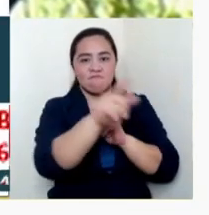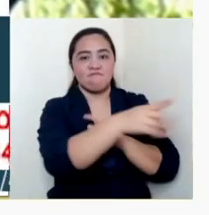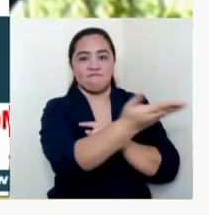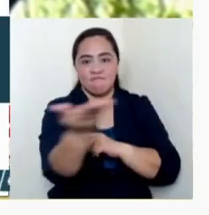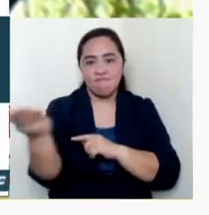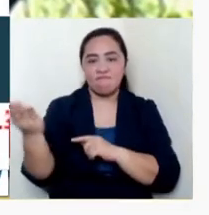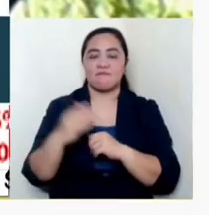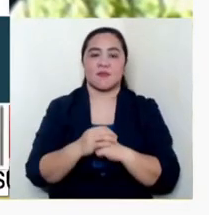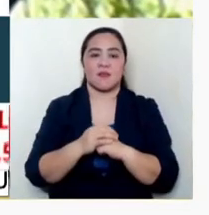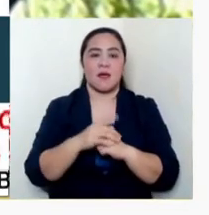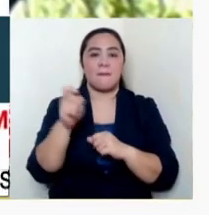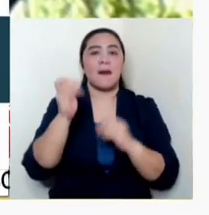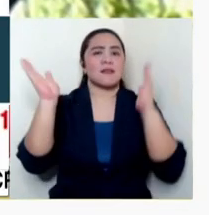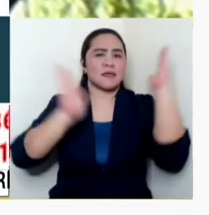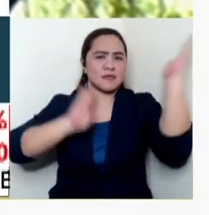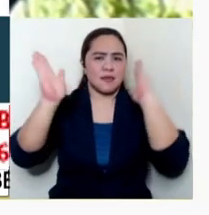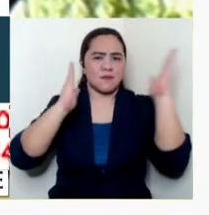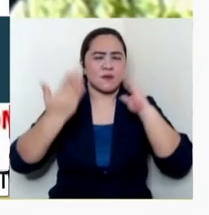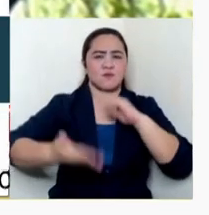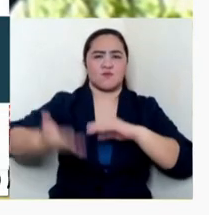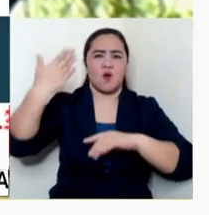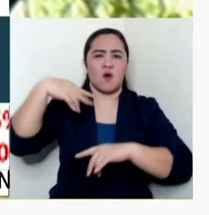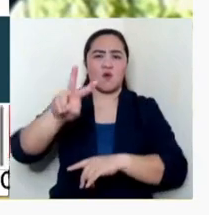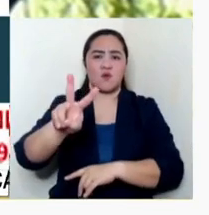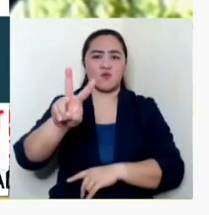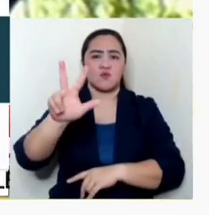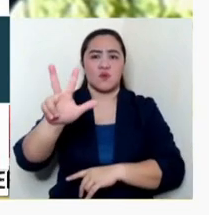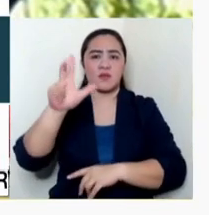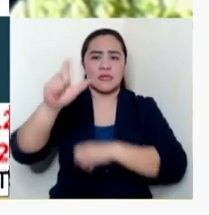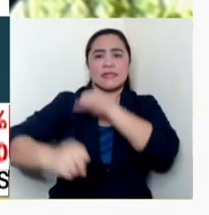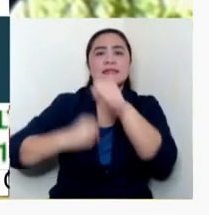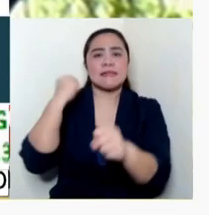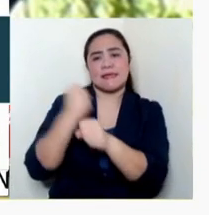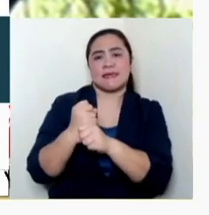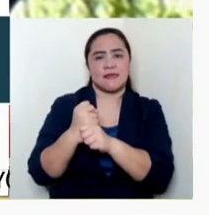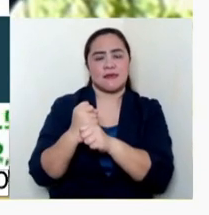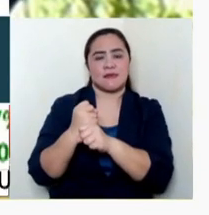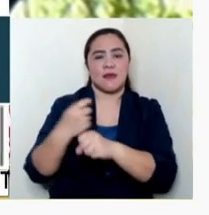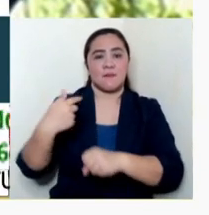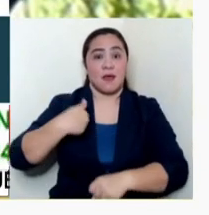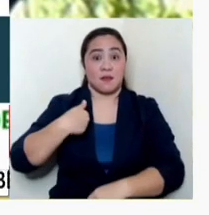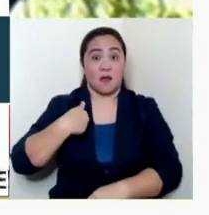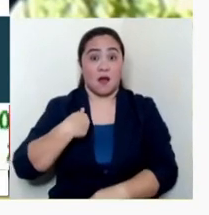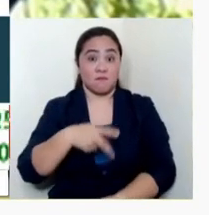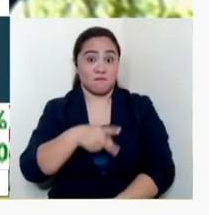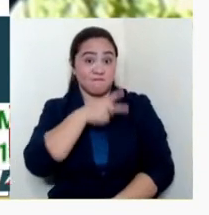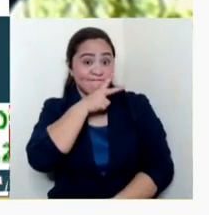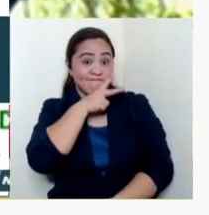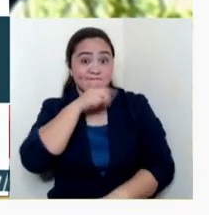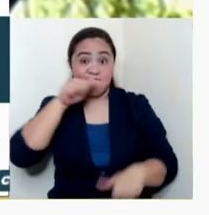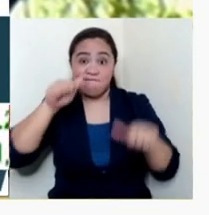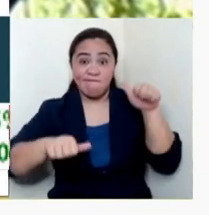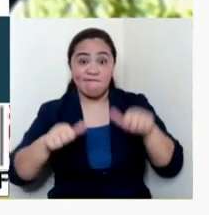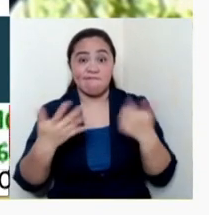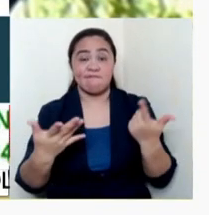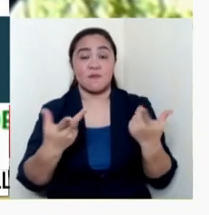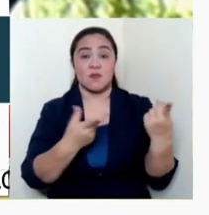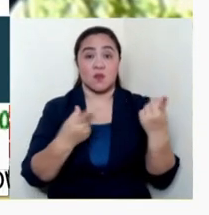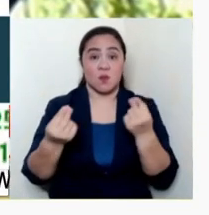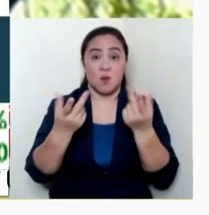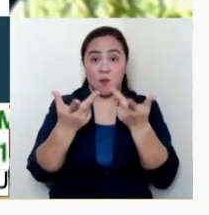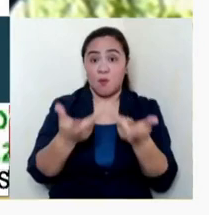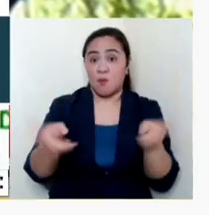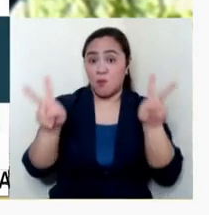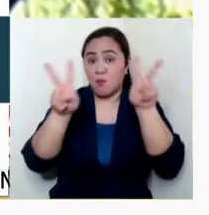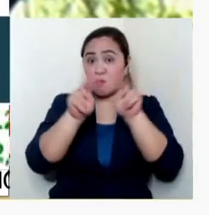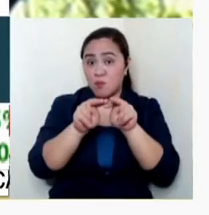and government service for the past 23 years, Carmina. And I don't think I've been accused of not having a position or not